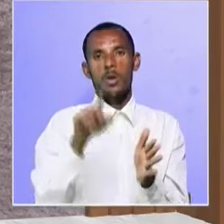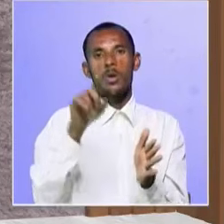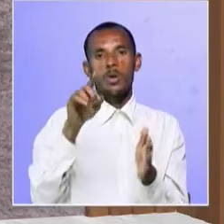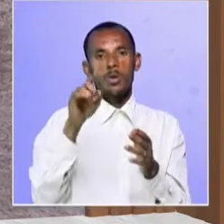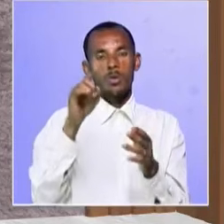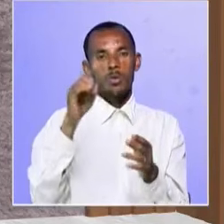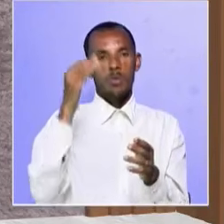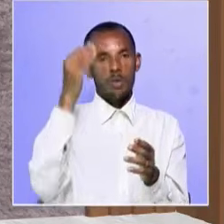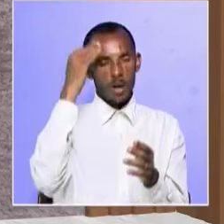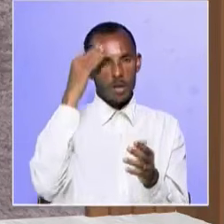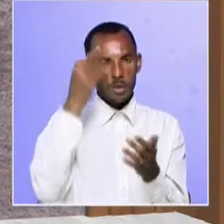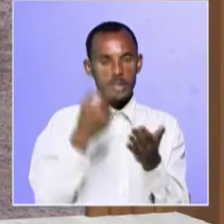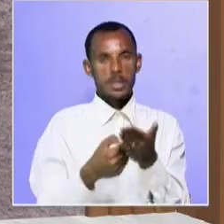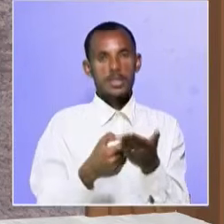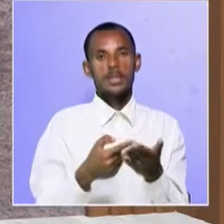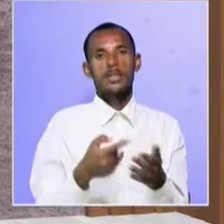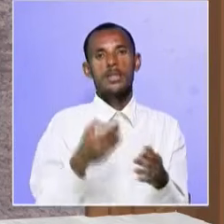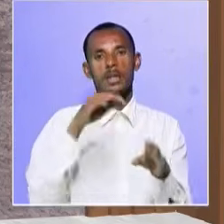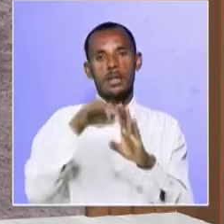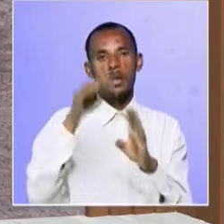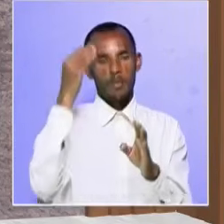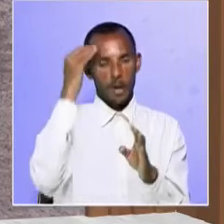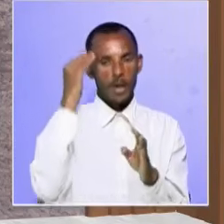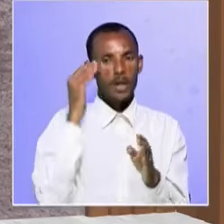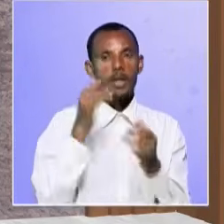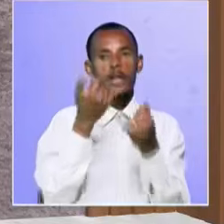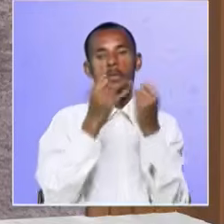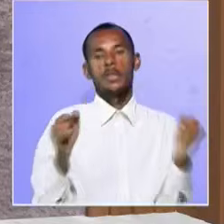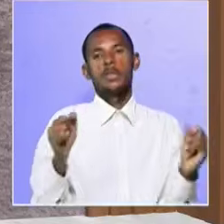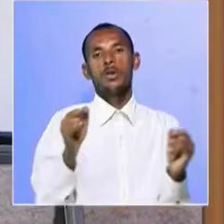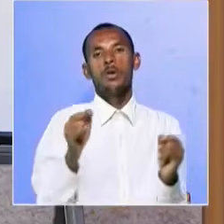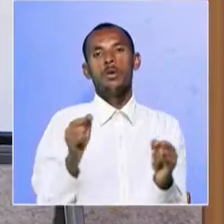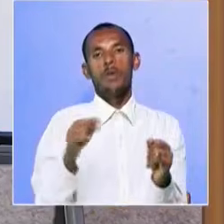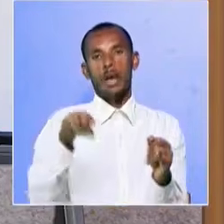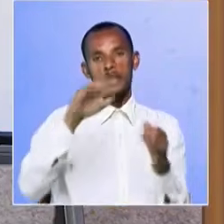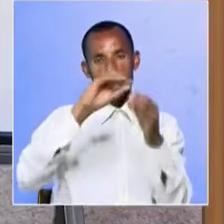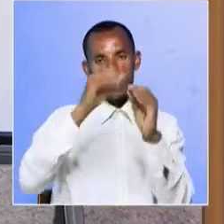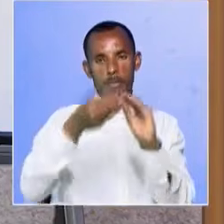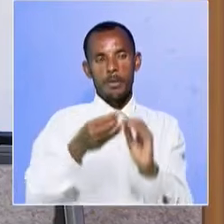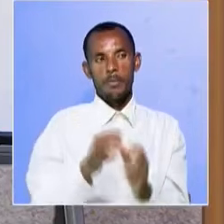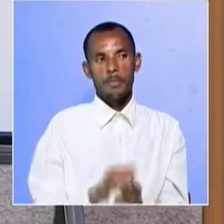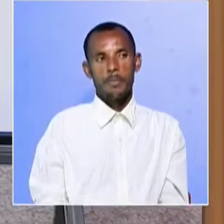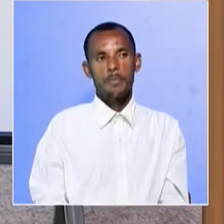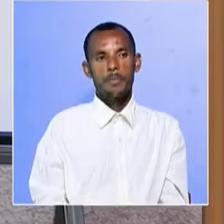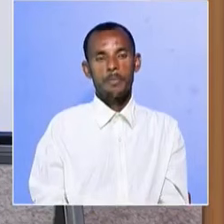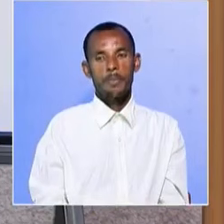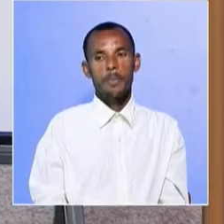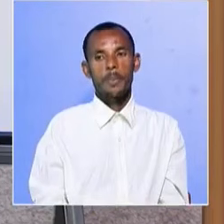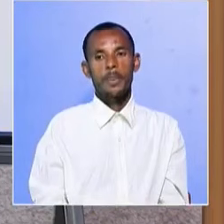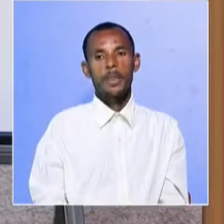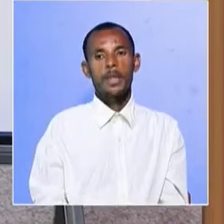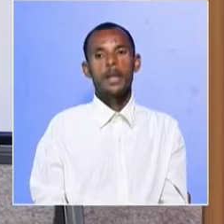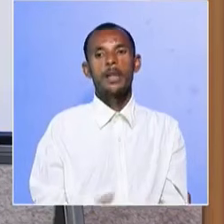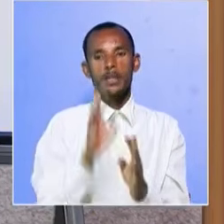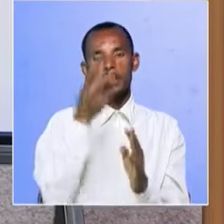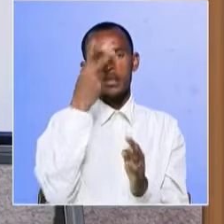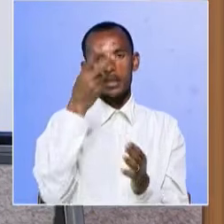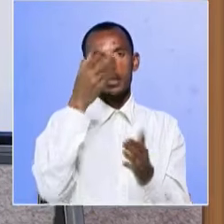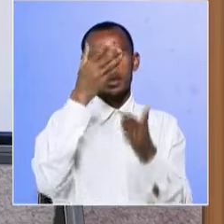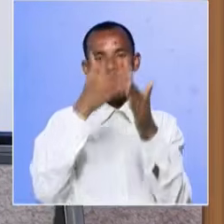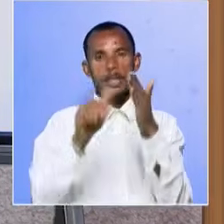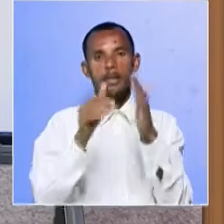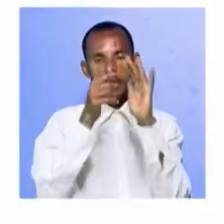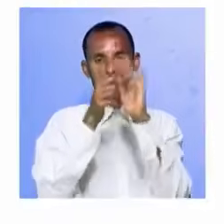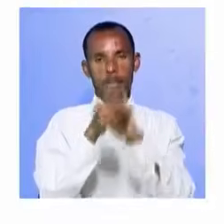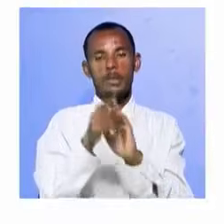keep this thing in your mind whenever you do divisions of rational numbers. So let's see some